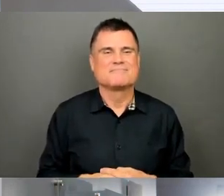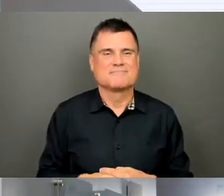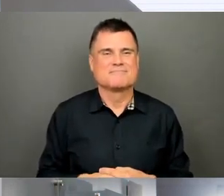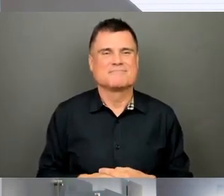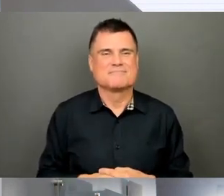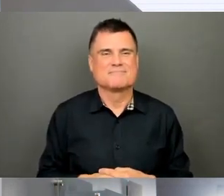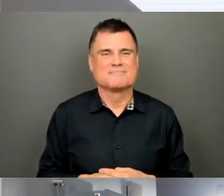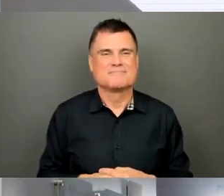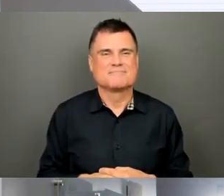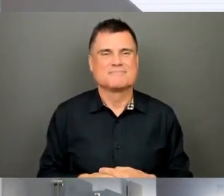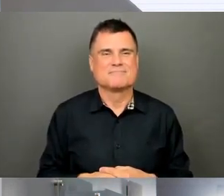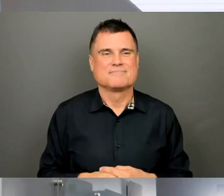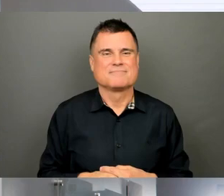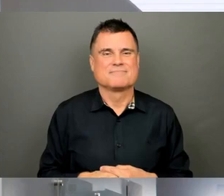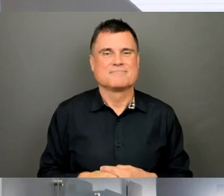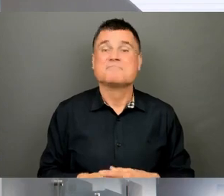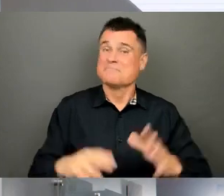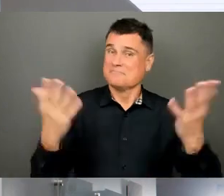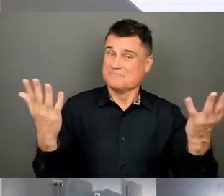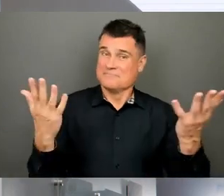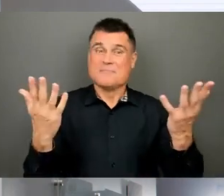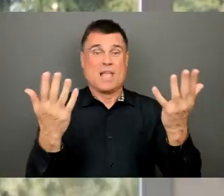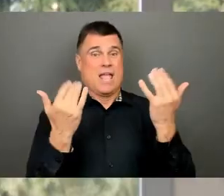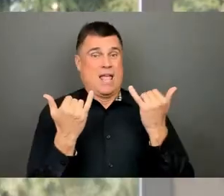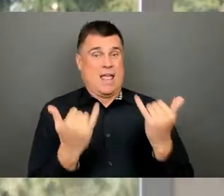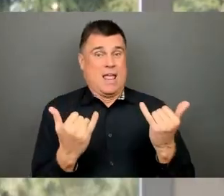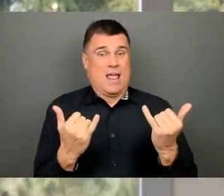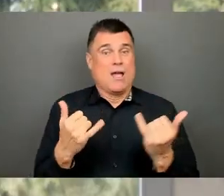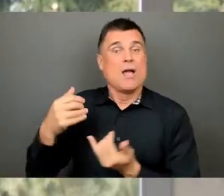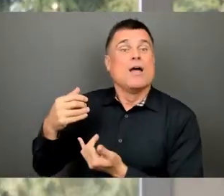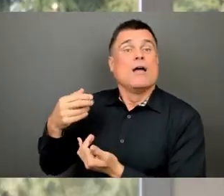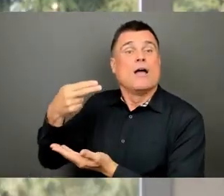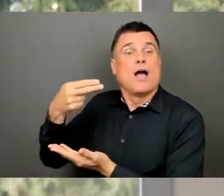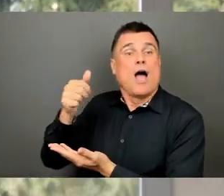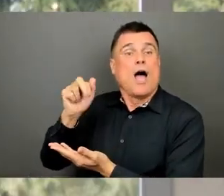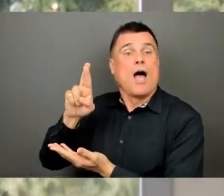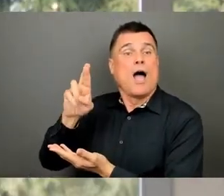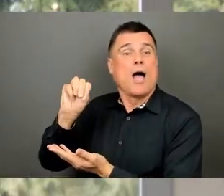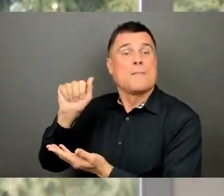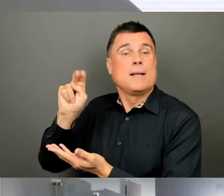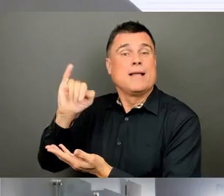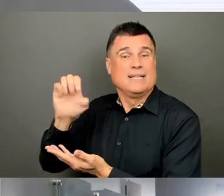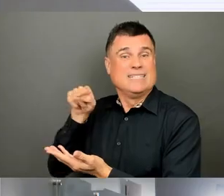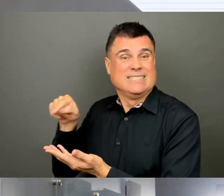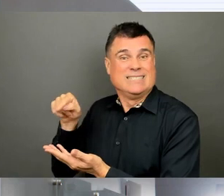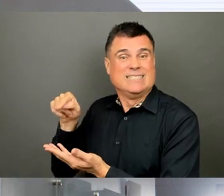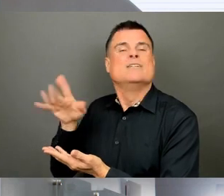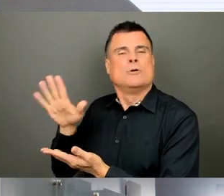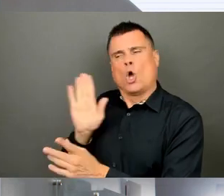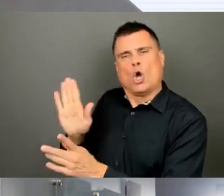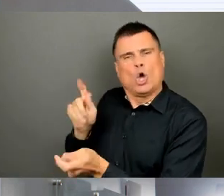5, 6, again, using your legs if you need that balance. All right. So Harmony Rose is going to demonstrate what grooving means to her and her adaptations. All right,